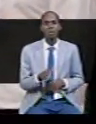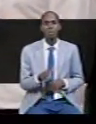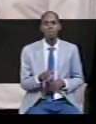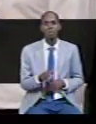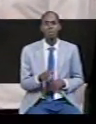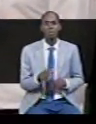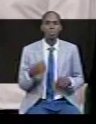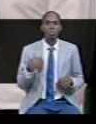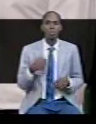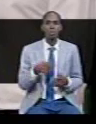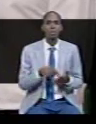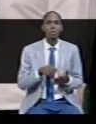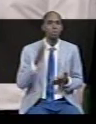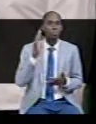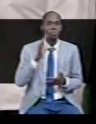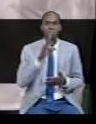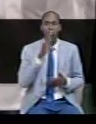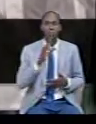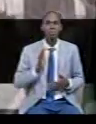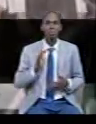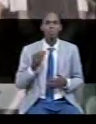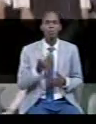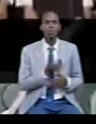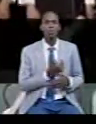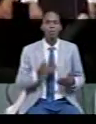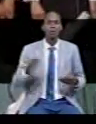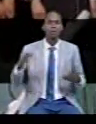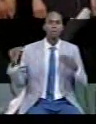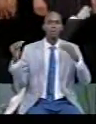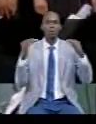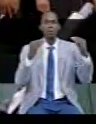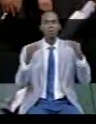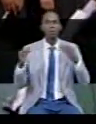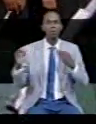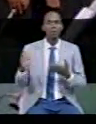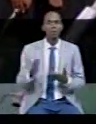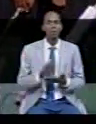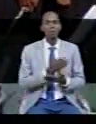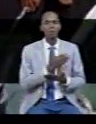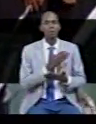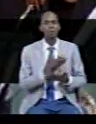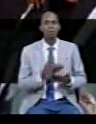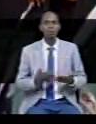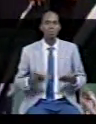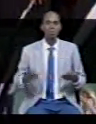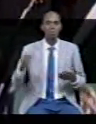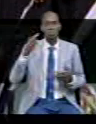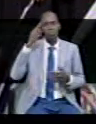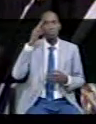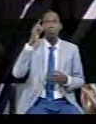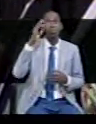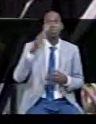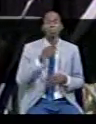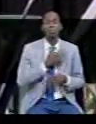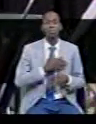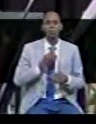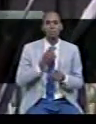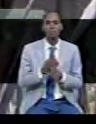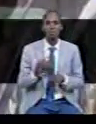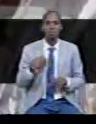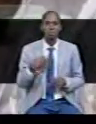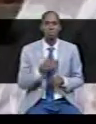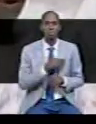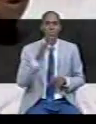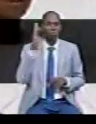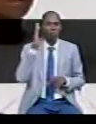compromise, we shall be about to cry. For God and right,